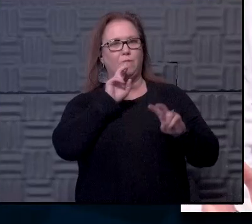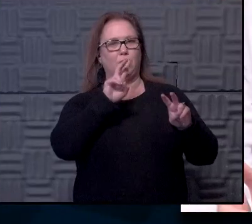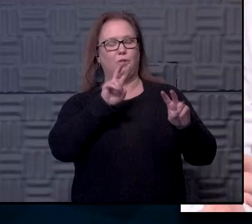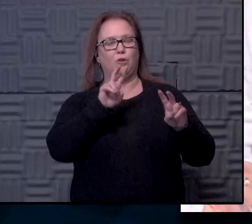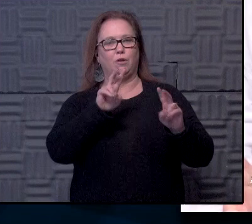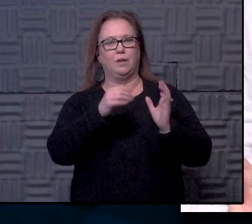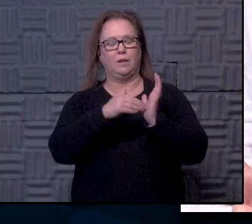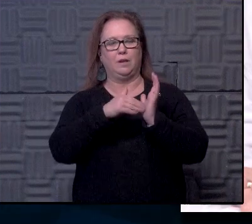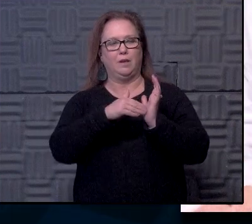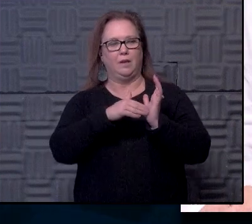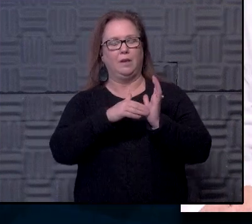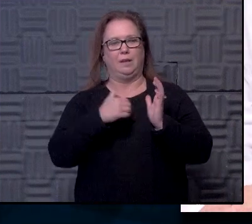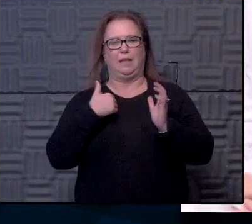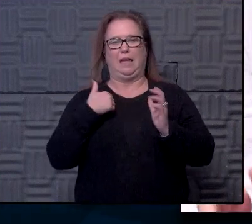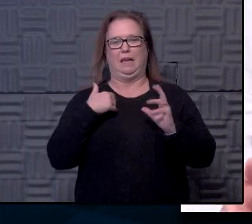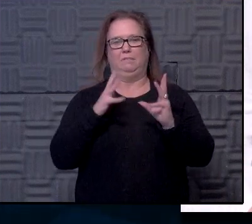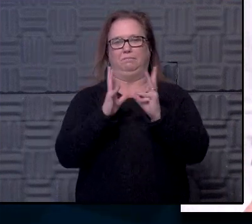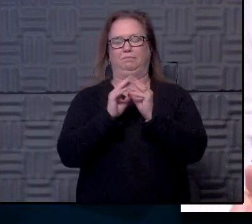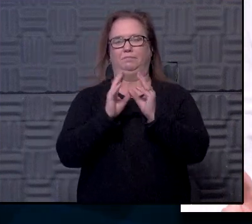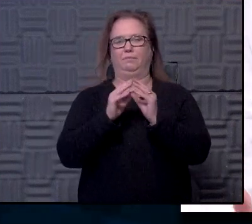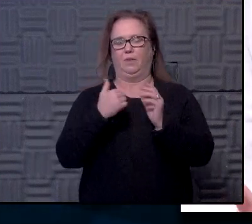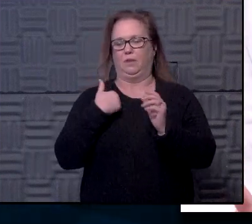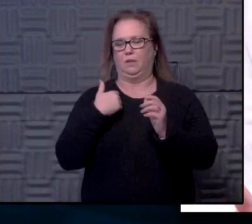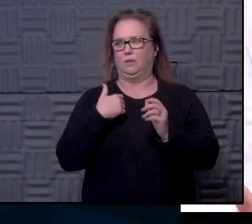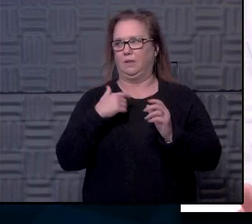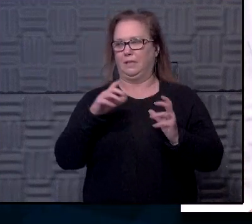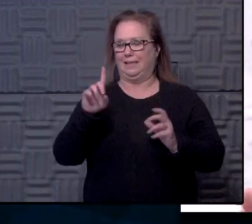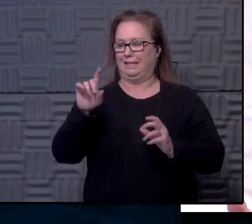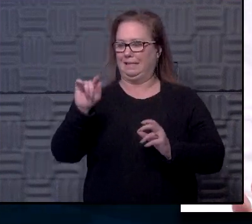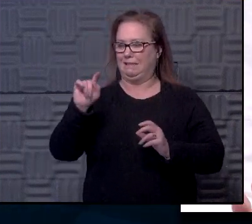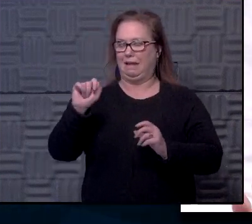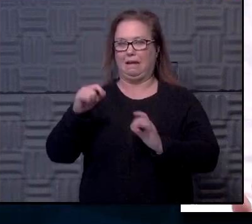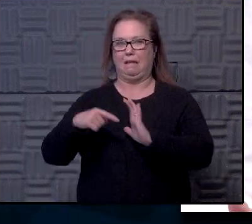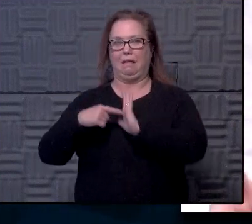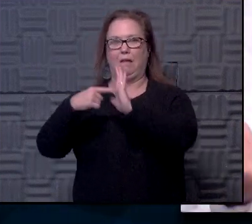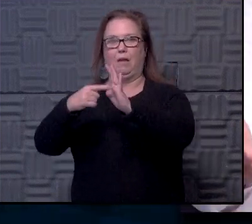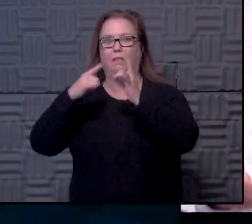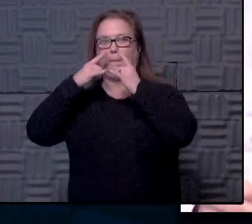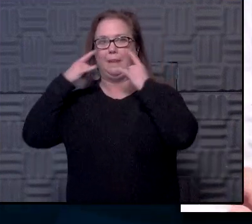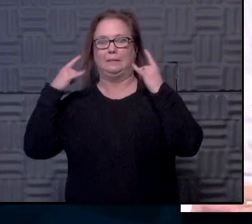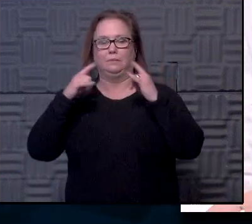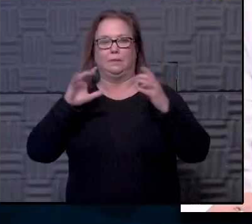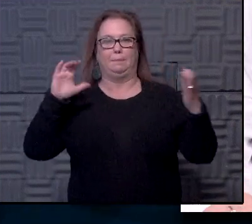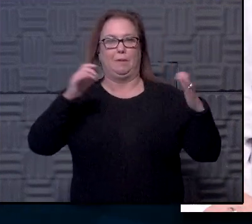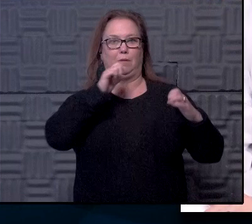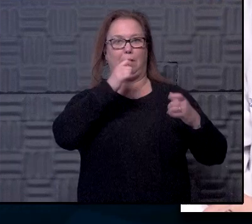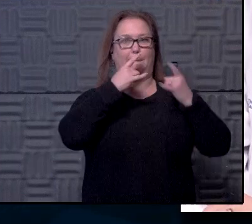Donna Ginther was on the program earlier this week and affirmed the data showing even more clear separation.